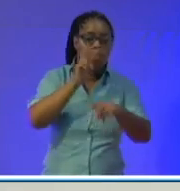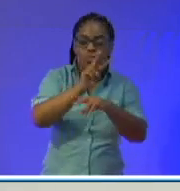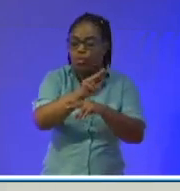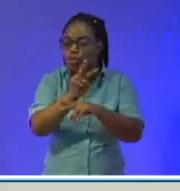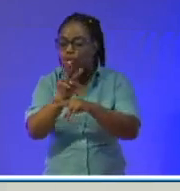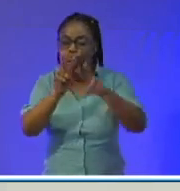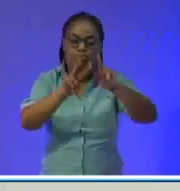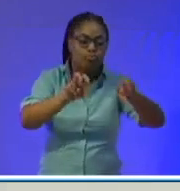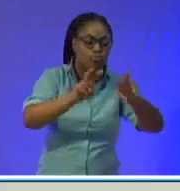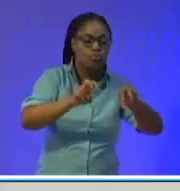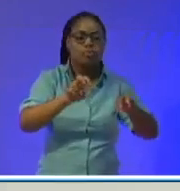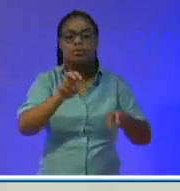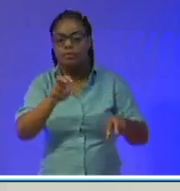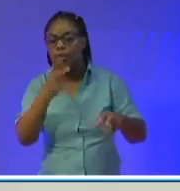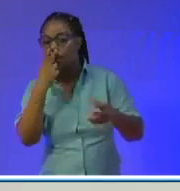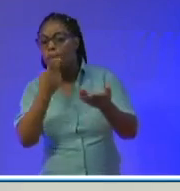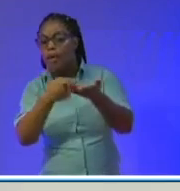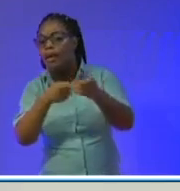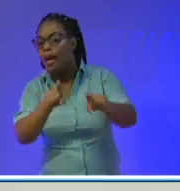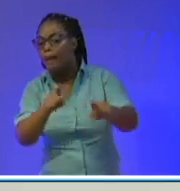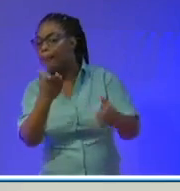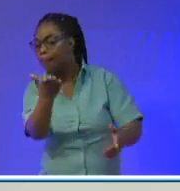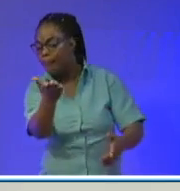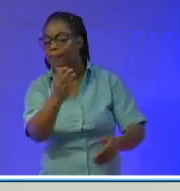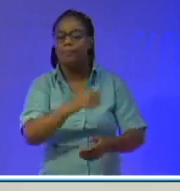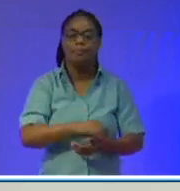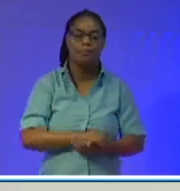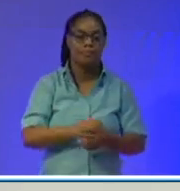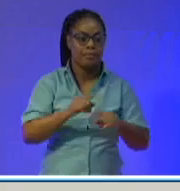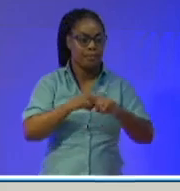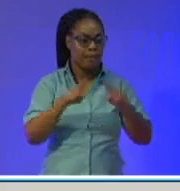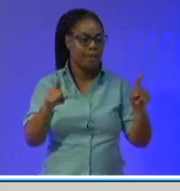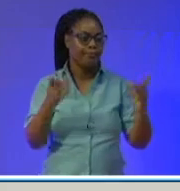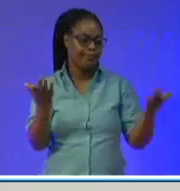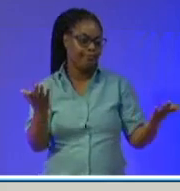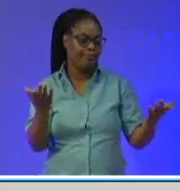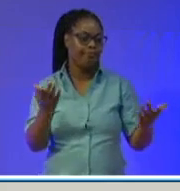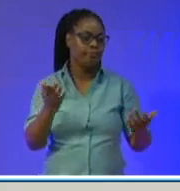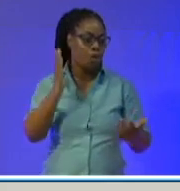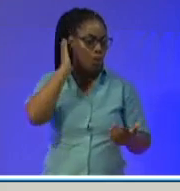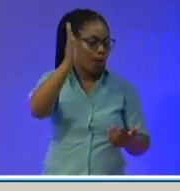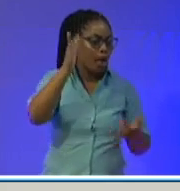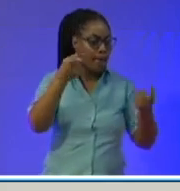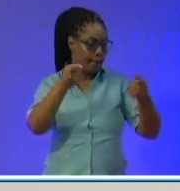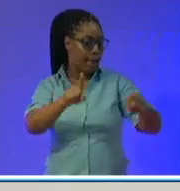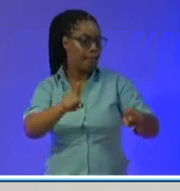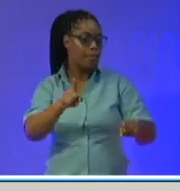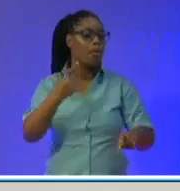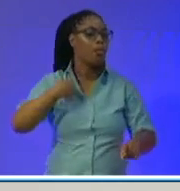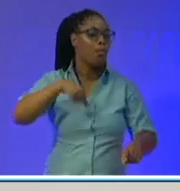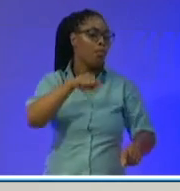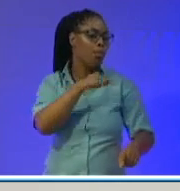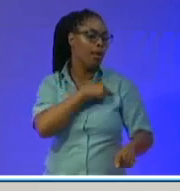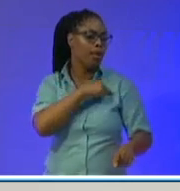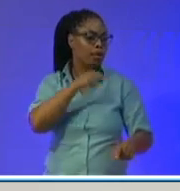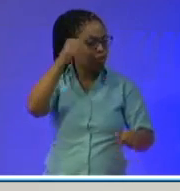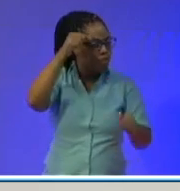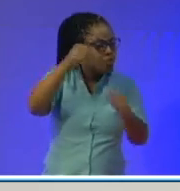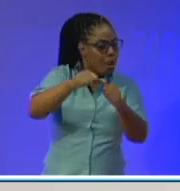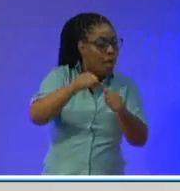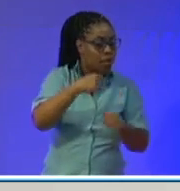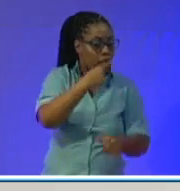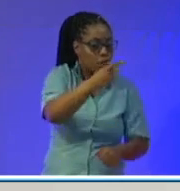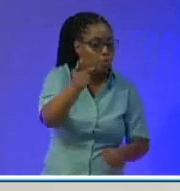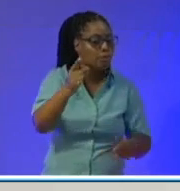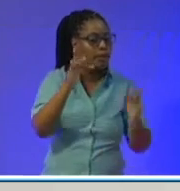fact looking at it. What will happen is that the database that we are building now will eventually